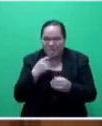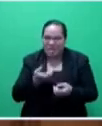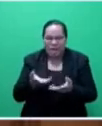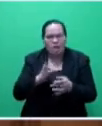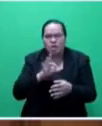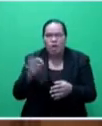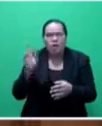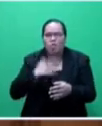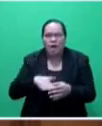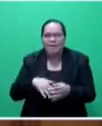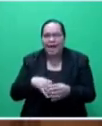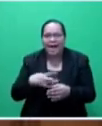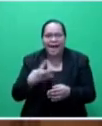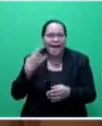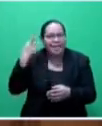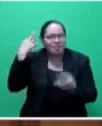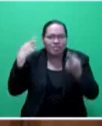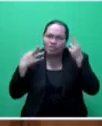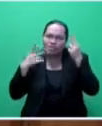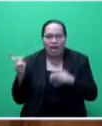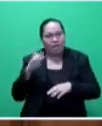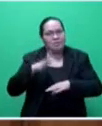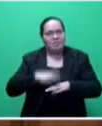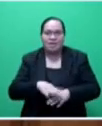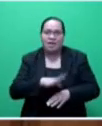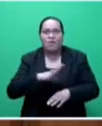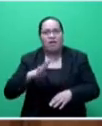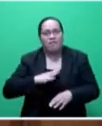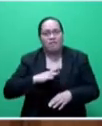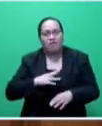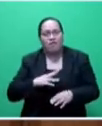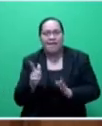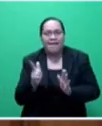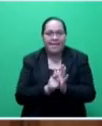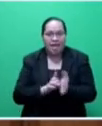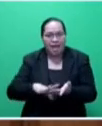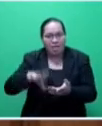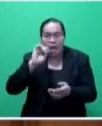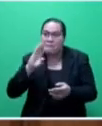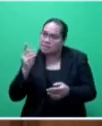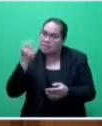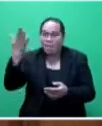want a hairdresser to, for example, go and sit in the legal education board. But in countries, this has happened,